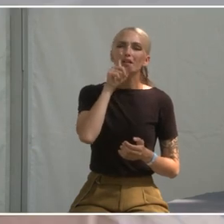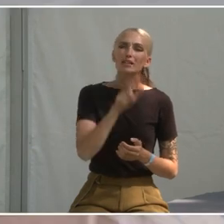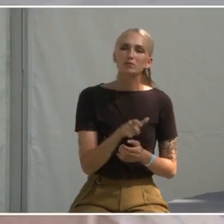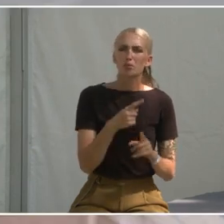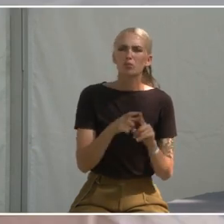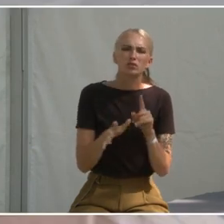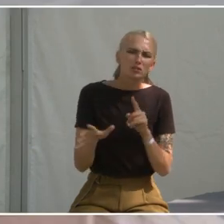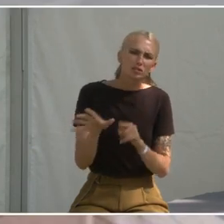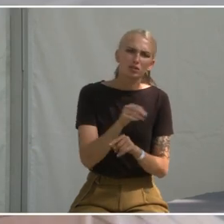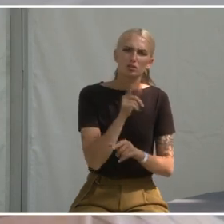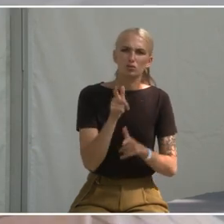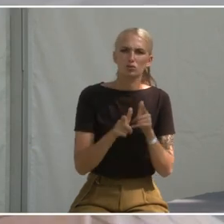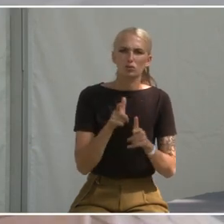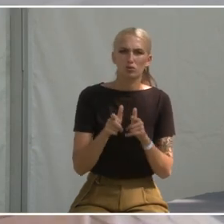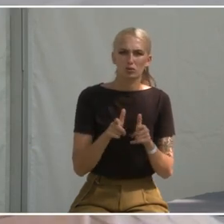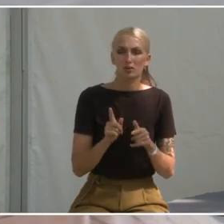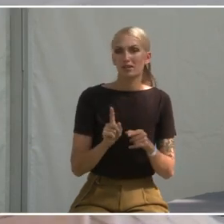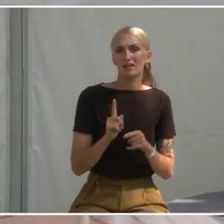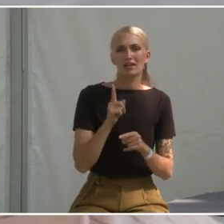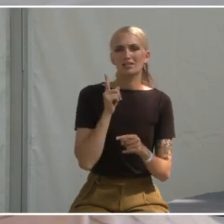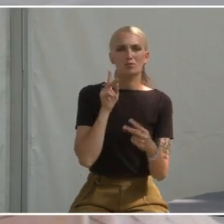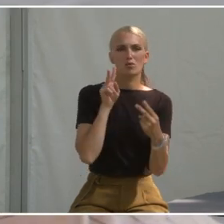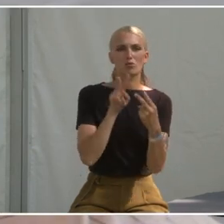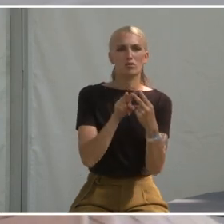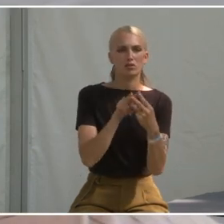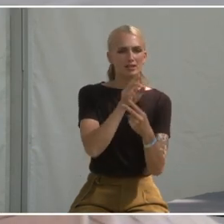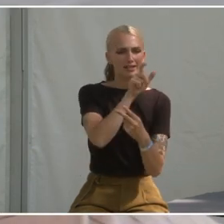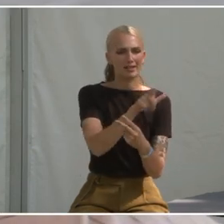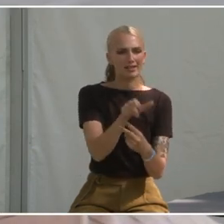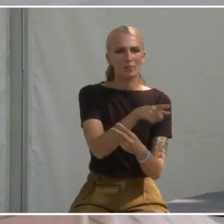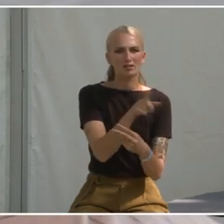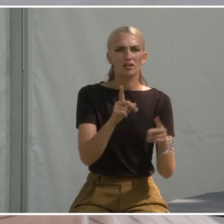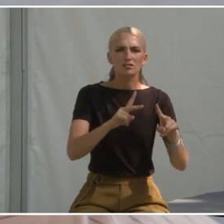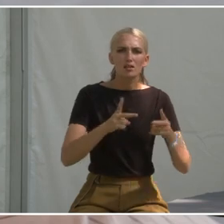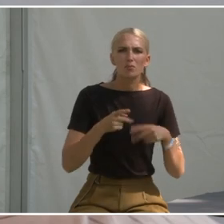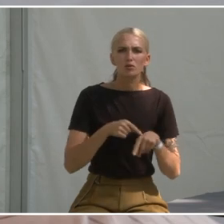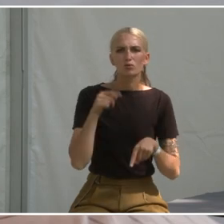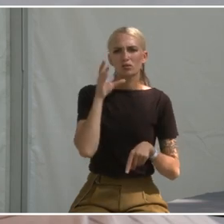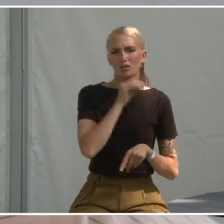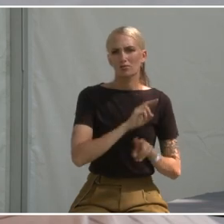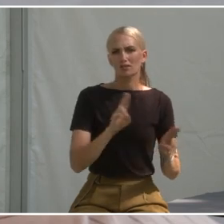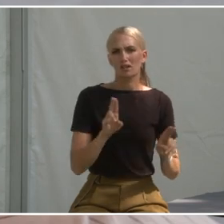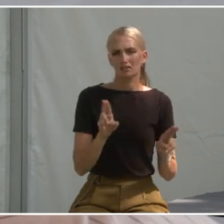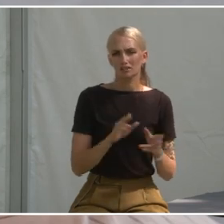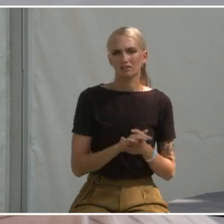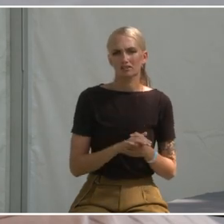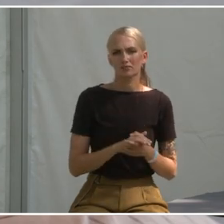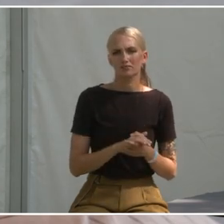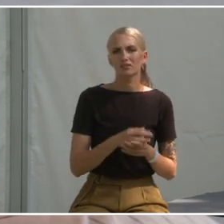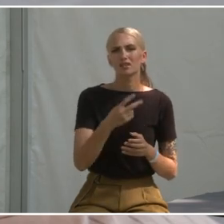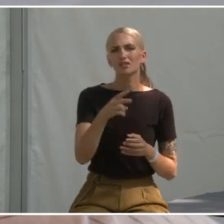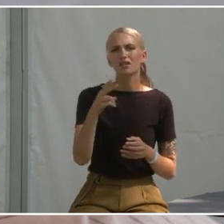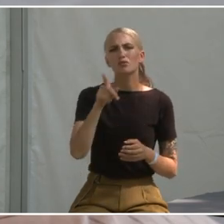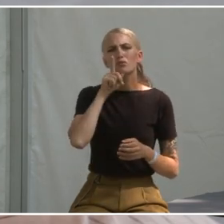us, our first connection is still with people that we can relate to. So for young people, other young people who